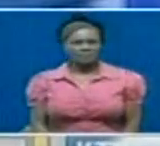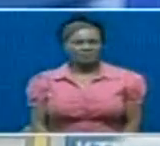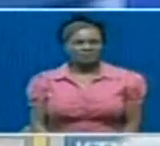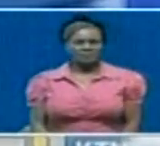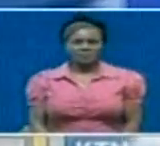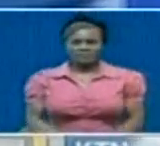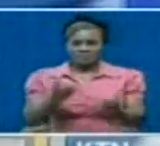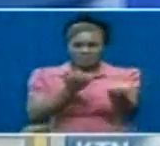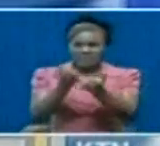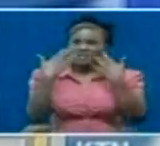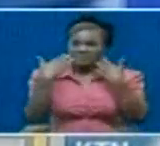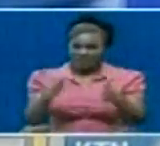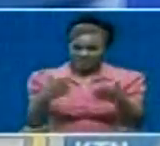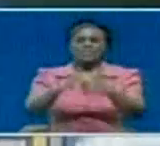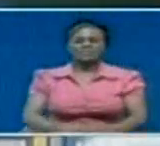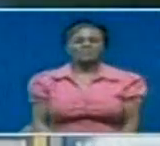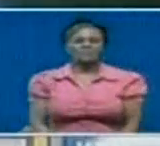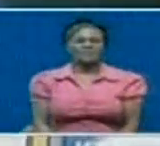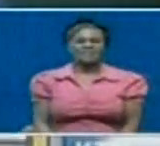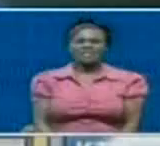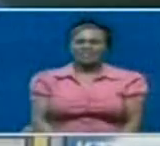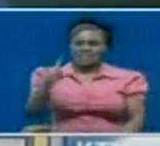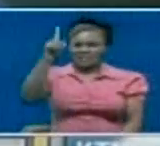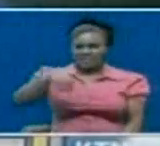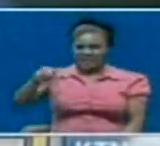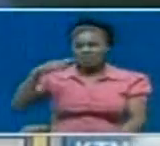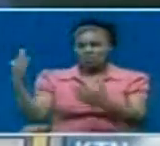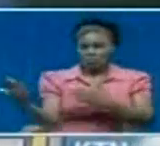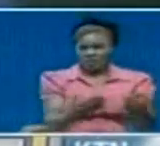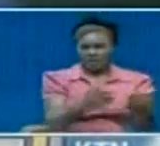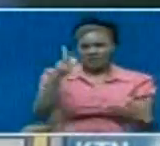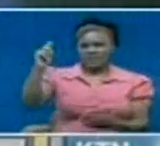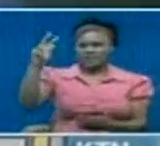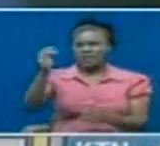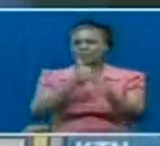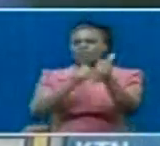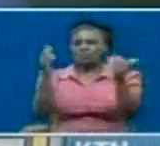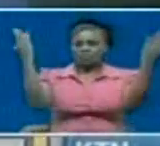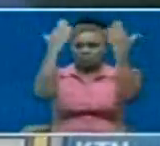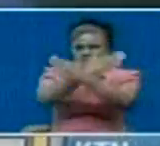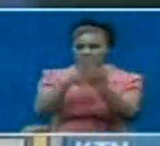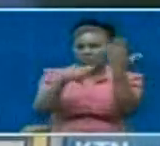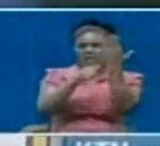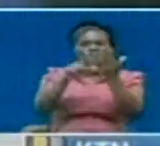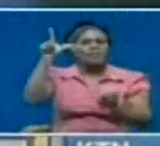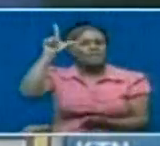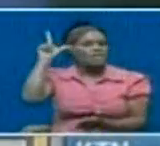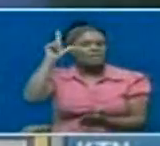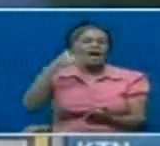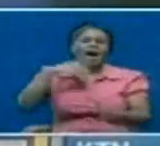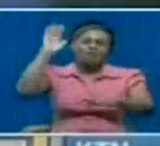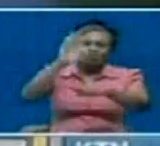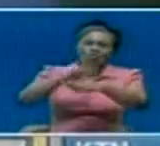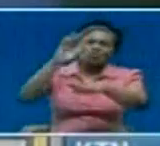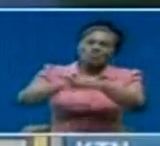Great, and that's business news. And well, you're right, and you're welcome to KTN Sports tonight. I'm Lynn Washawe. We have some very good